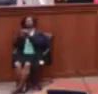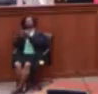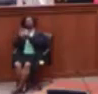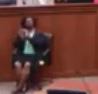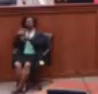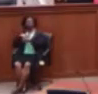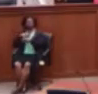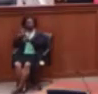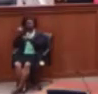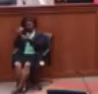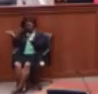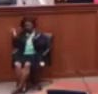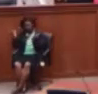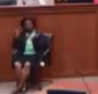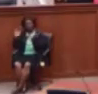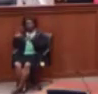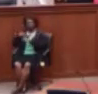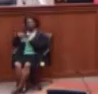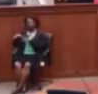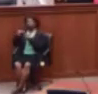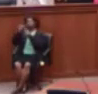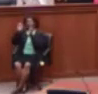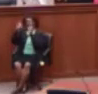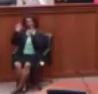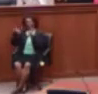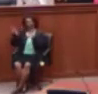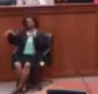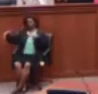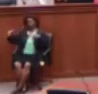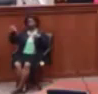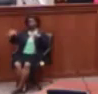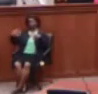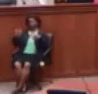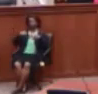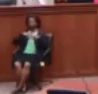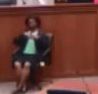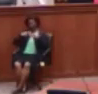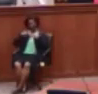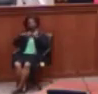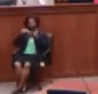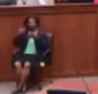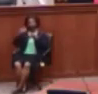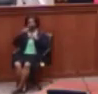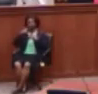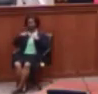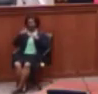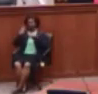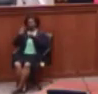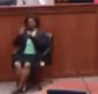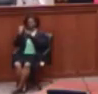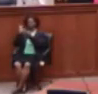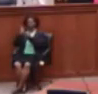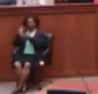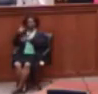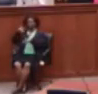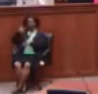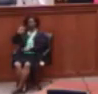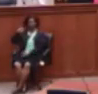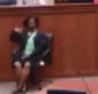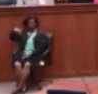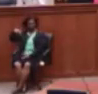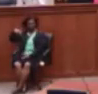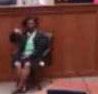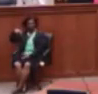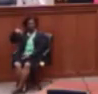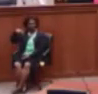heard from our special populations coordinators that we have students that have an accommodation and an IEP, and I have to go